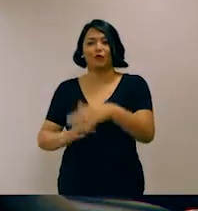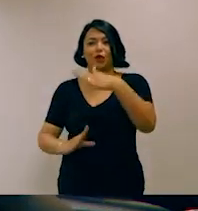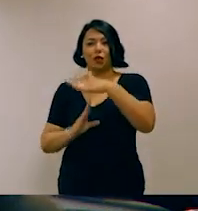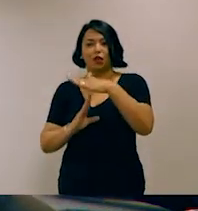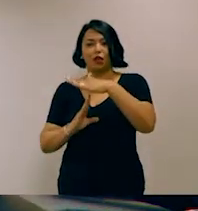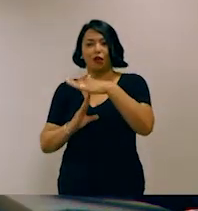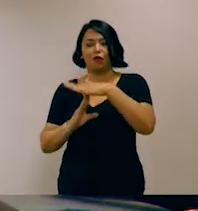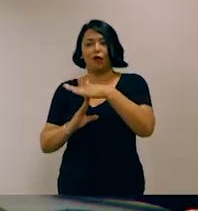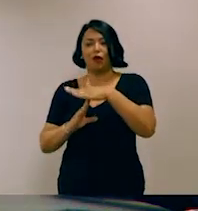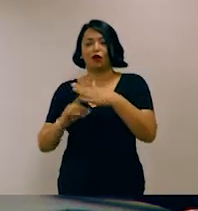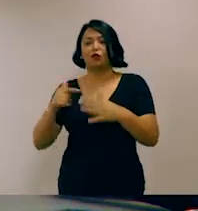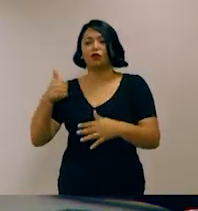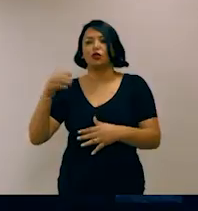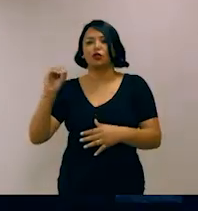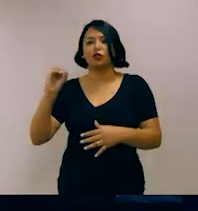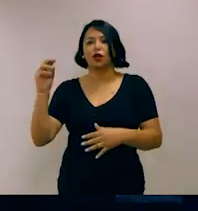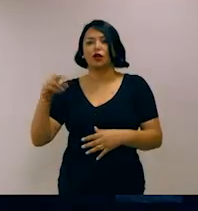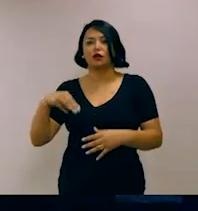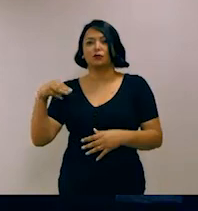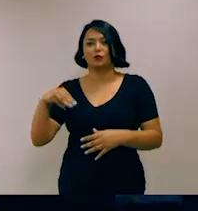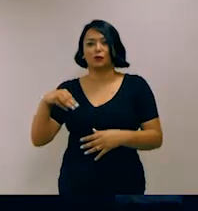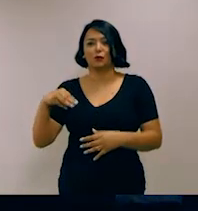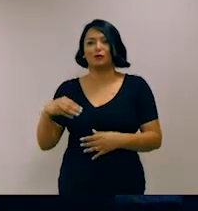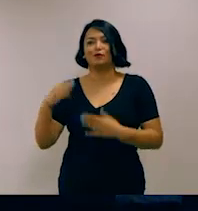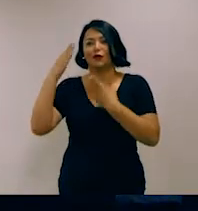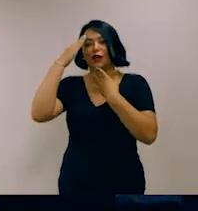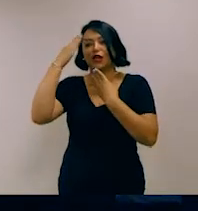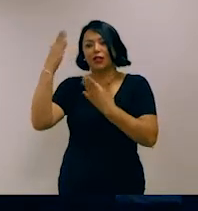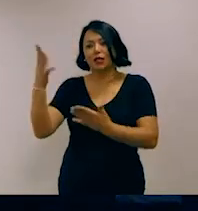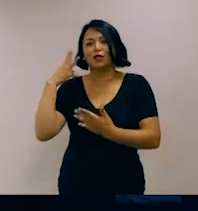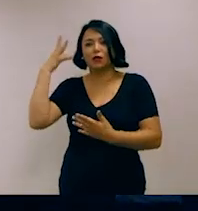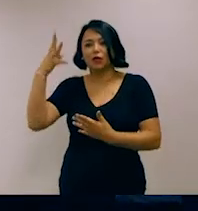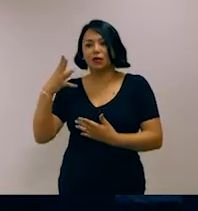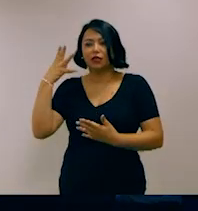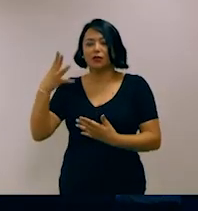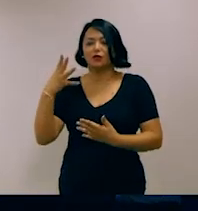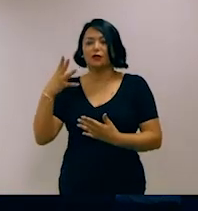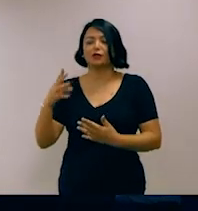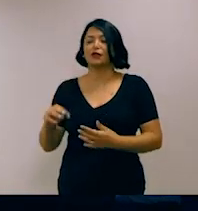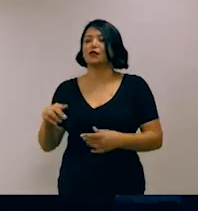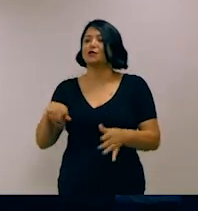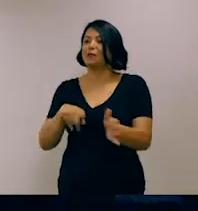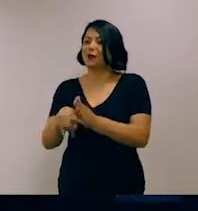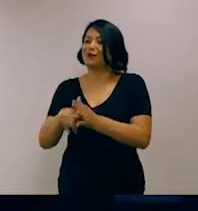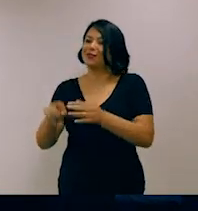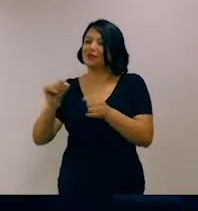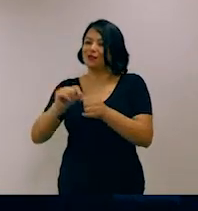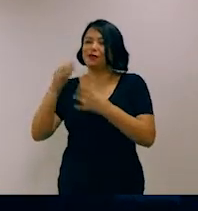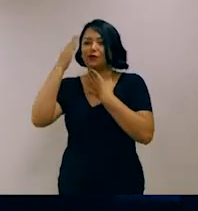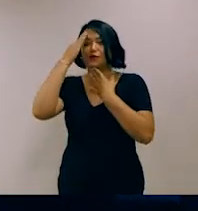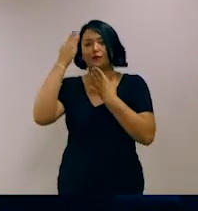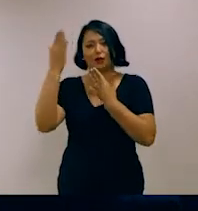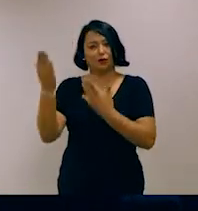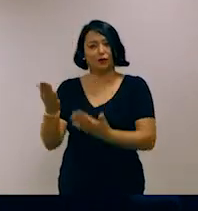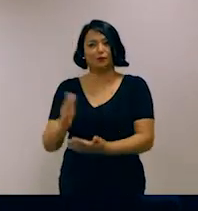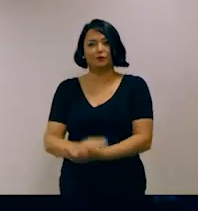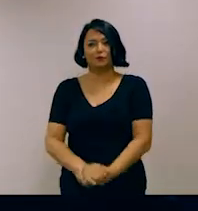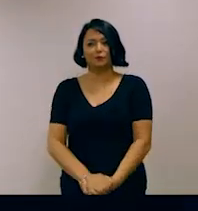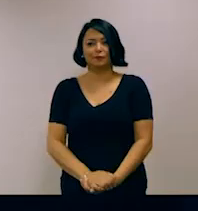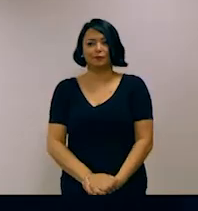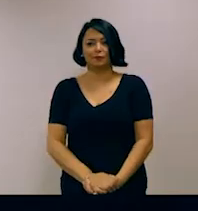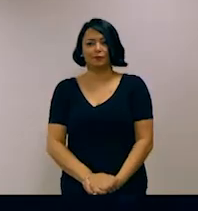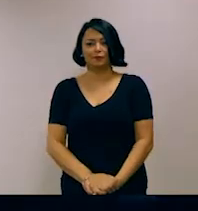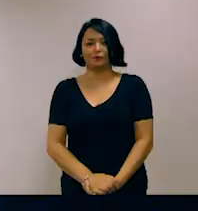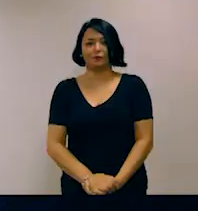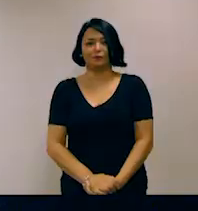the coffee break in 10 minutes so that we can go back to the original program. Thank you to all of the panelists. Thank you to everybody who